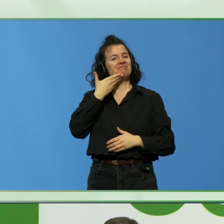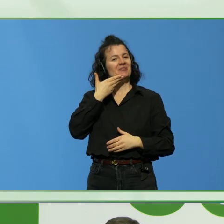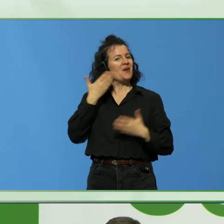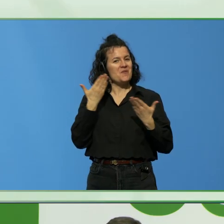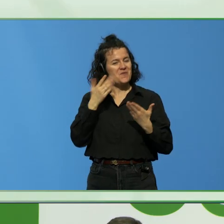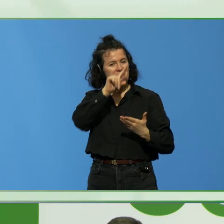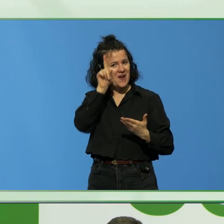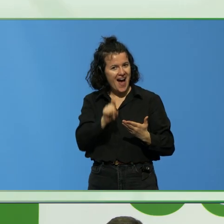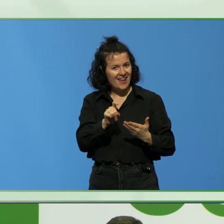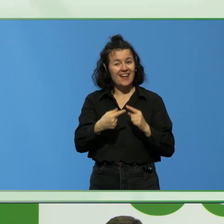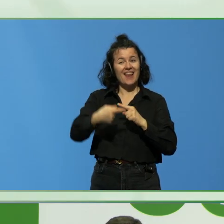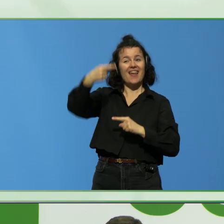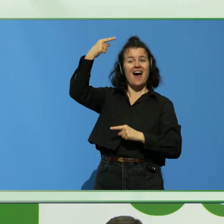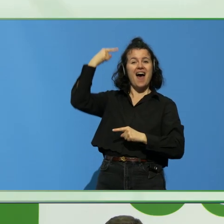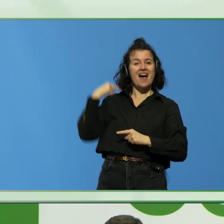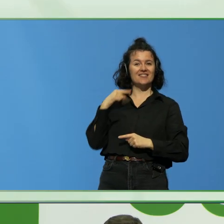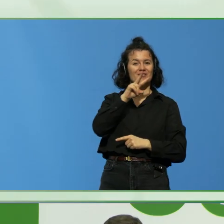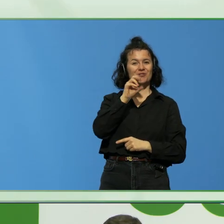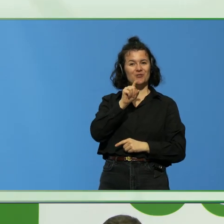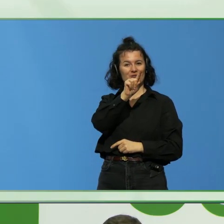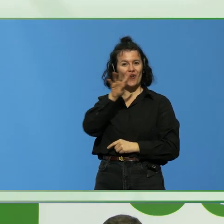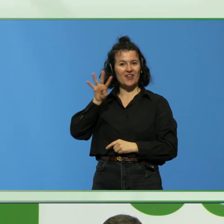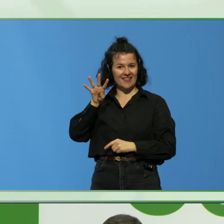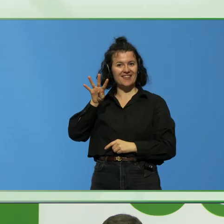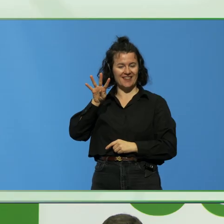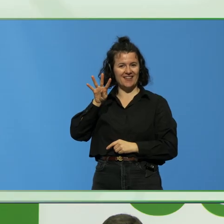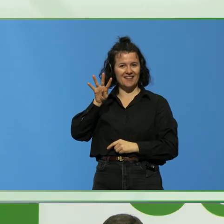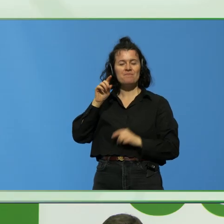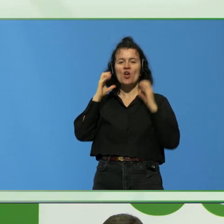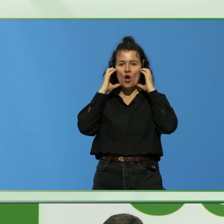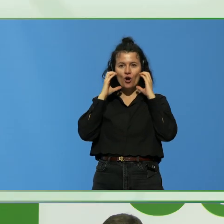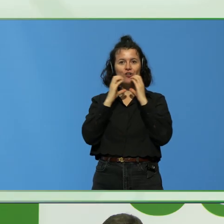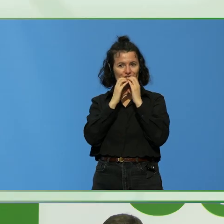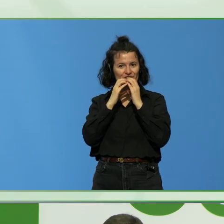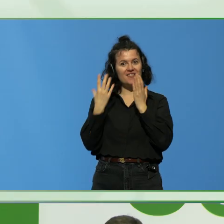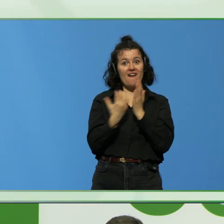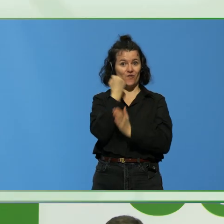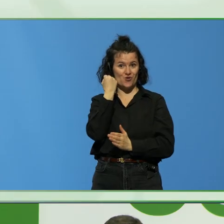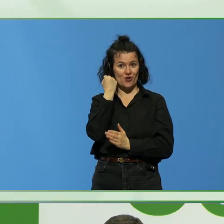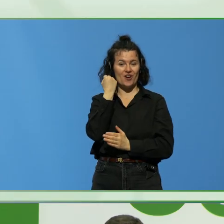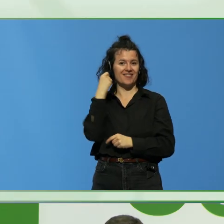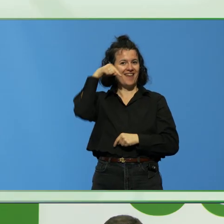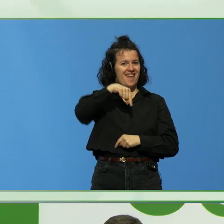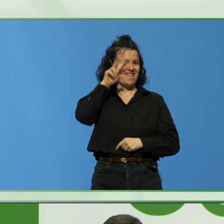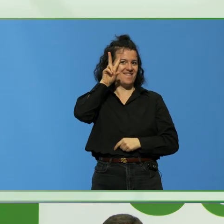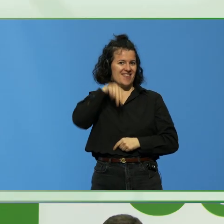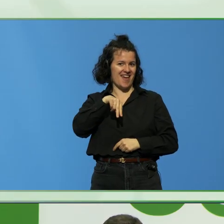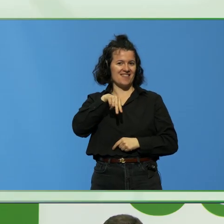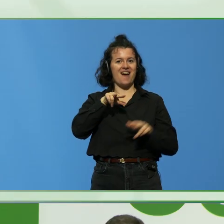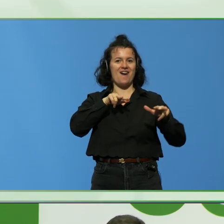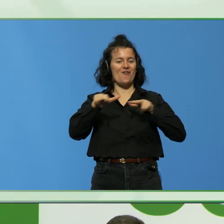the last time when the song contest took place in Vienna. It has been in